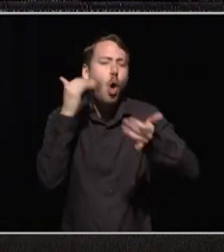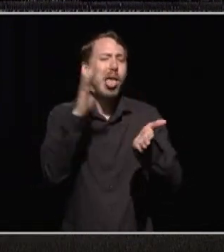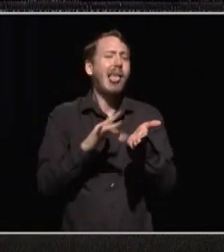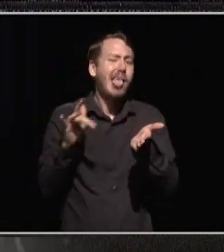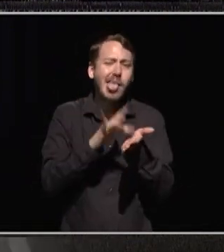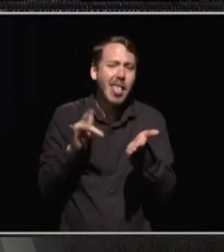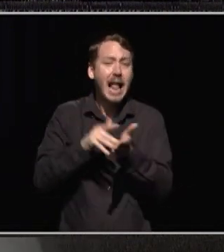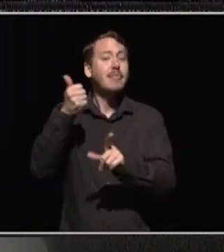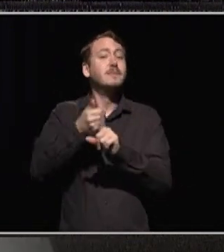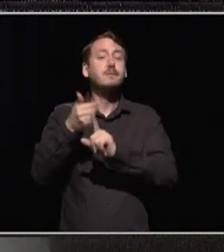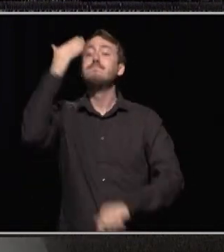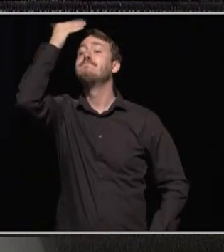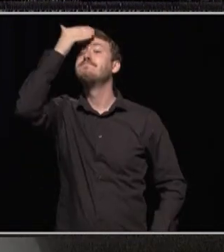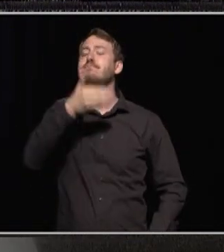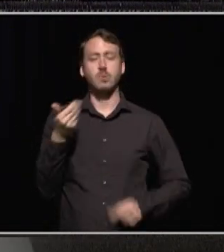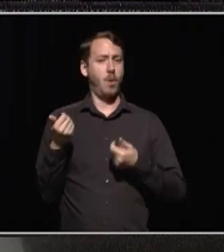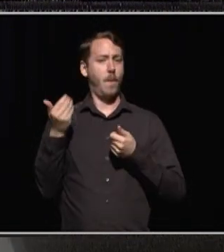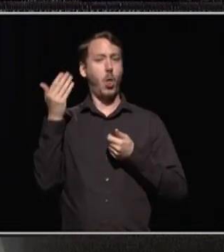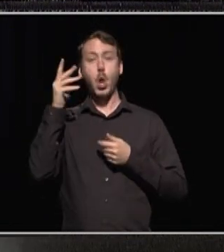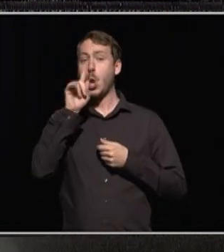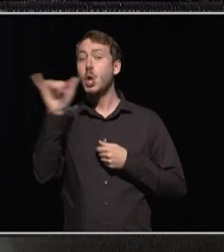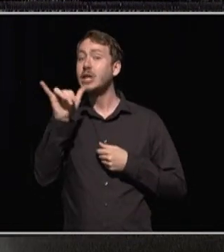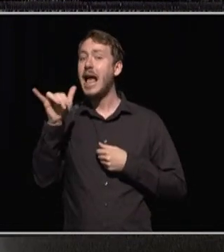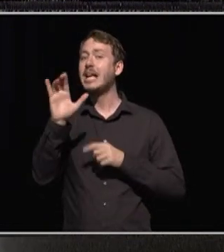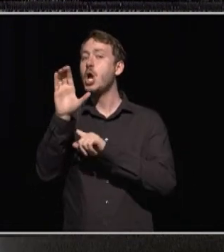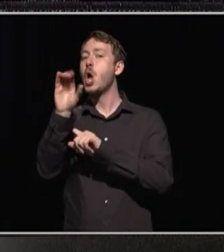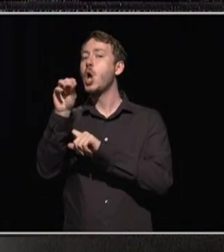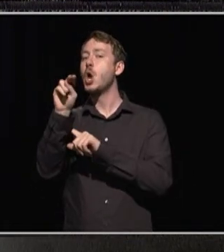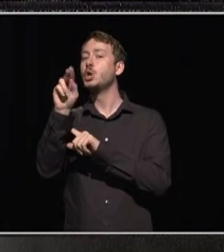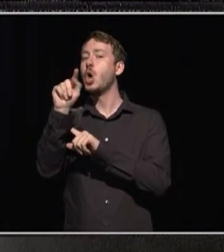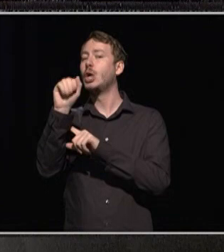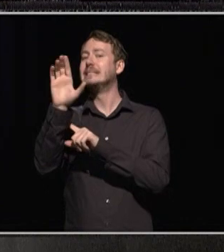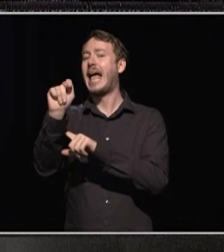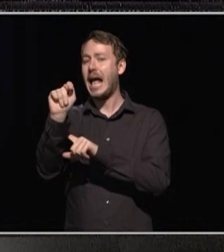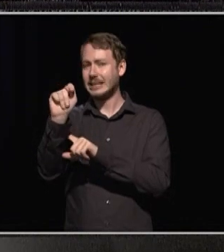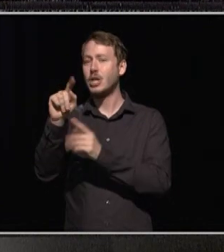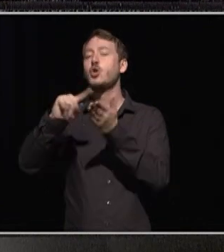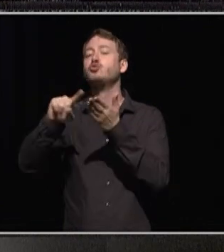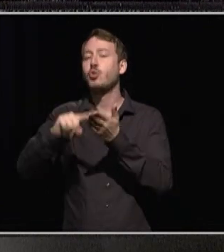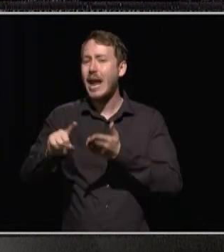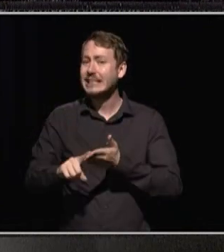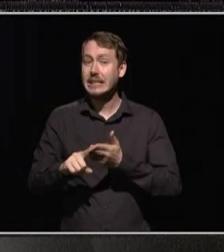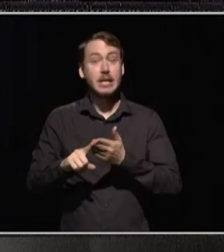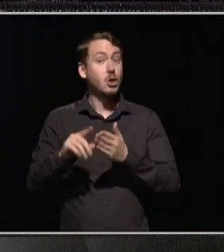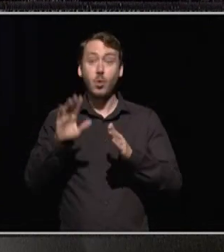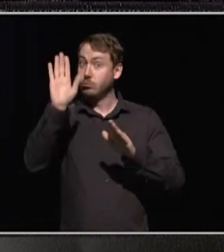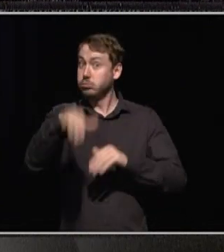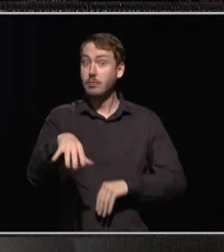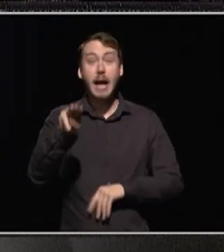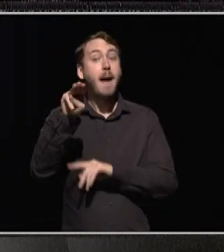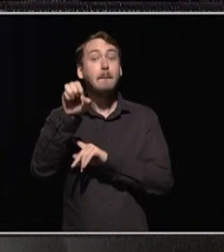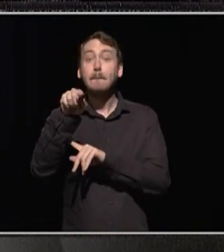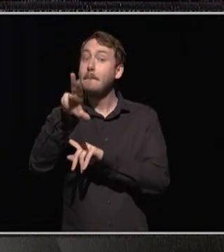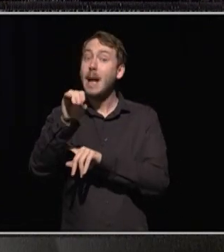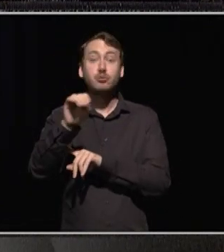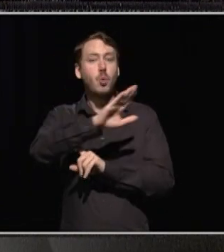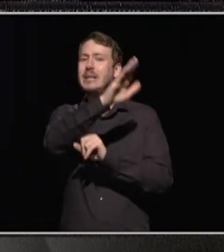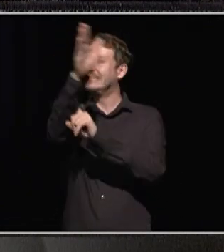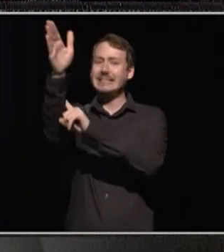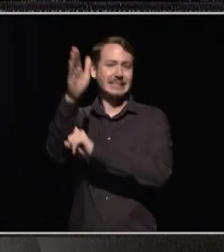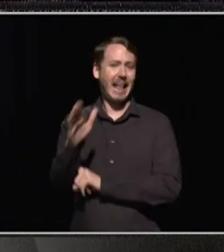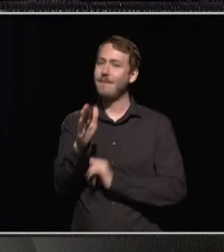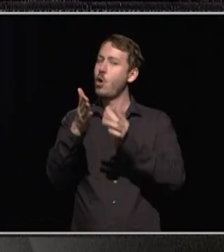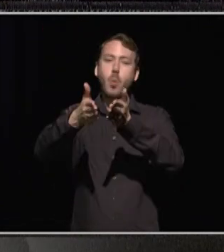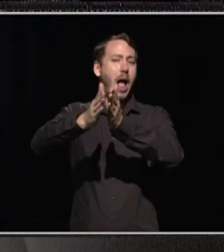So remember that Metro Health staff will never ask for your social security number and personal banking information.